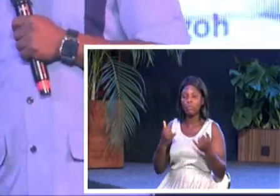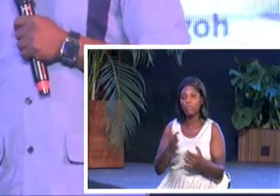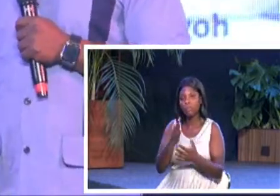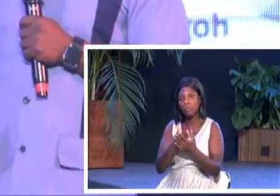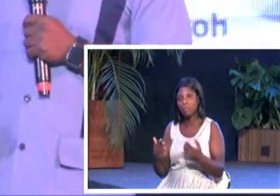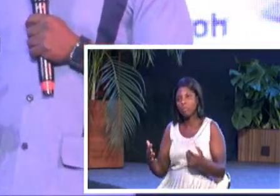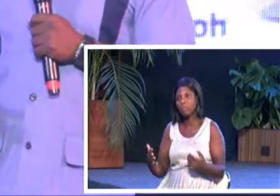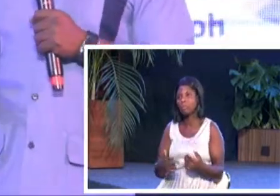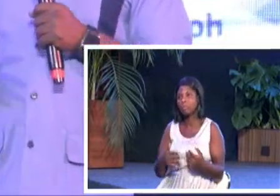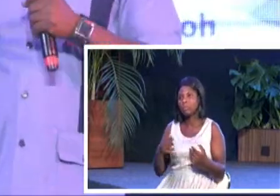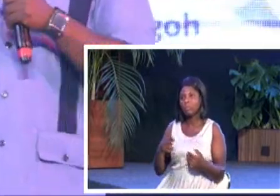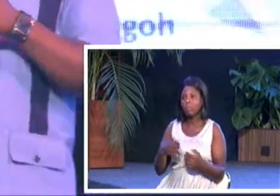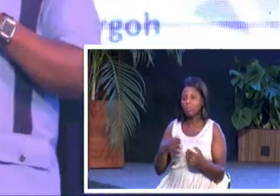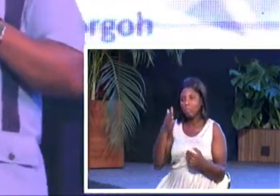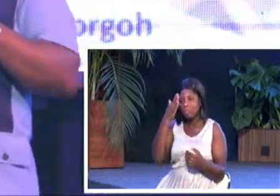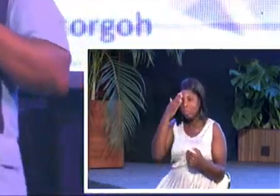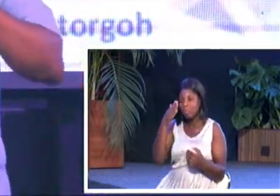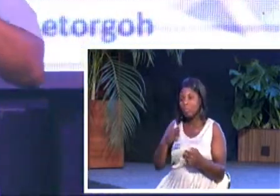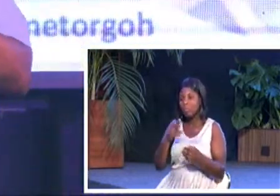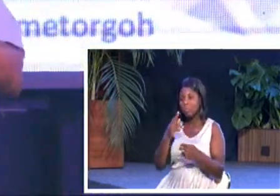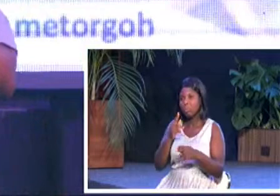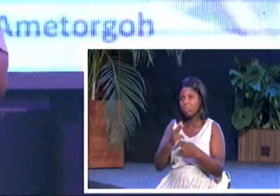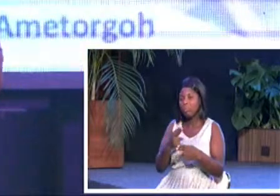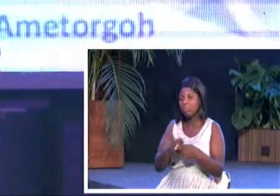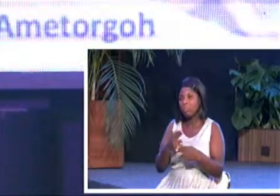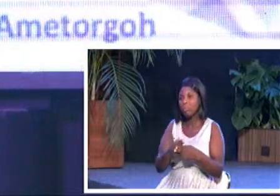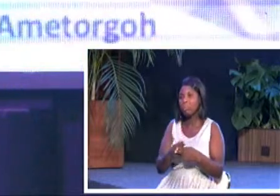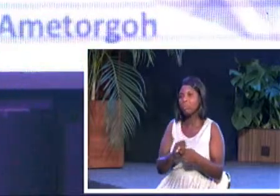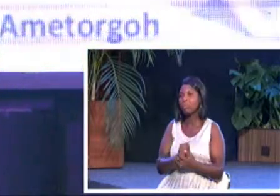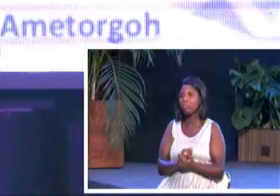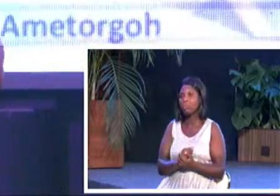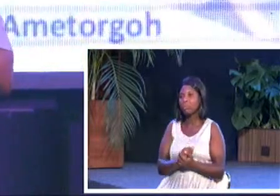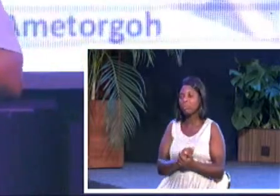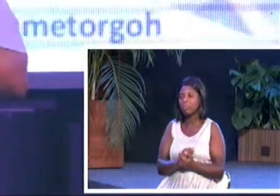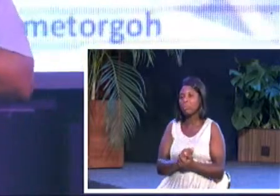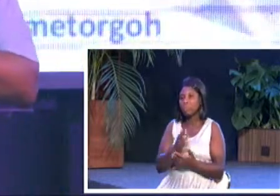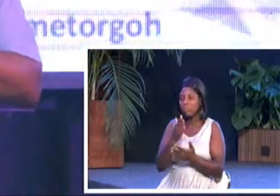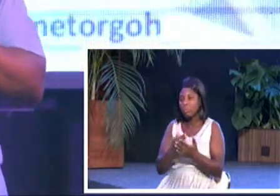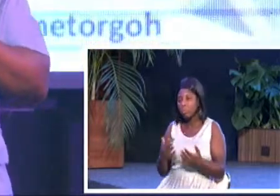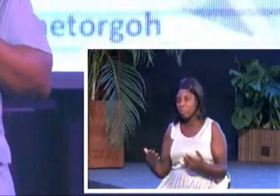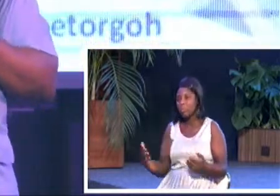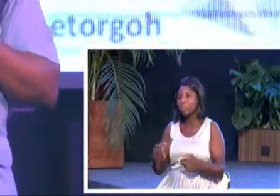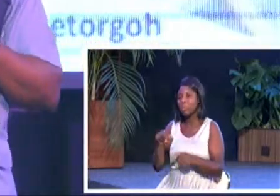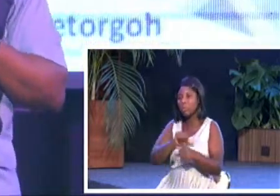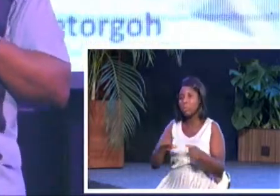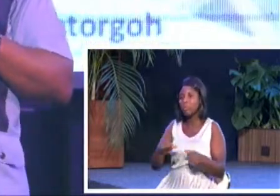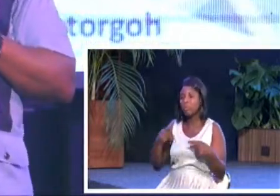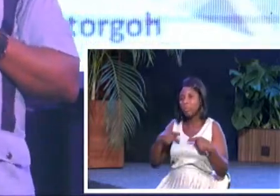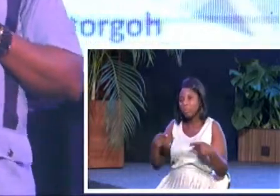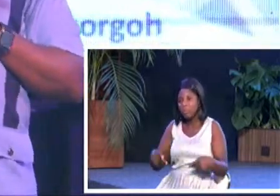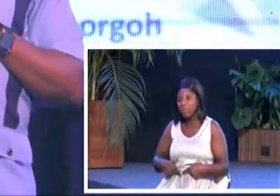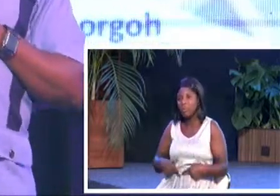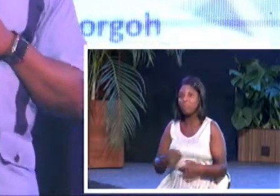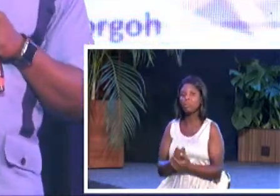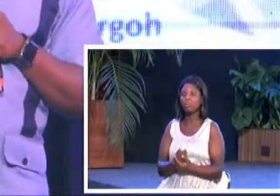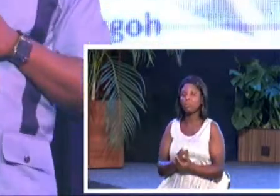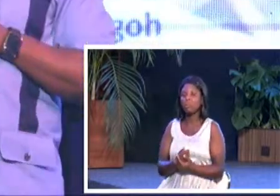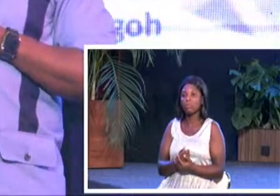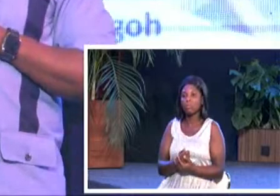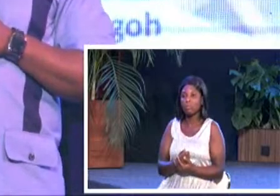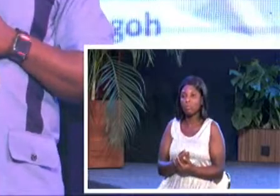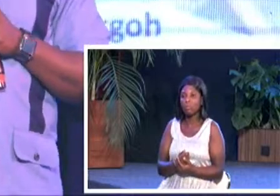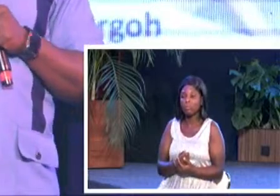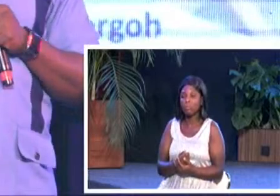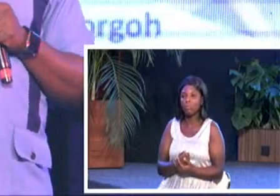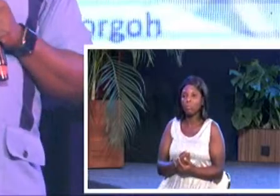augmented reality, which is a marriage between the physical and the virtual. So I can wear the goggles, see you physically, but I can see a screen